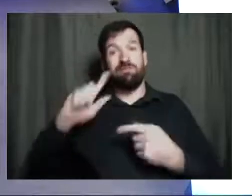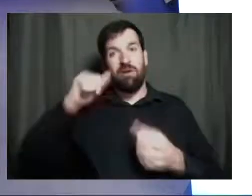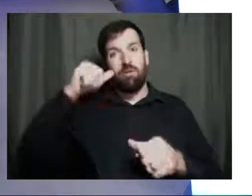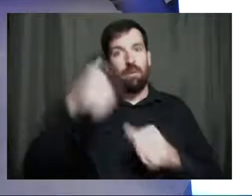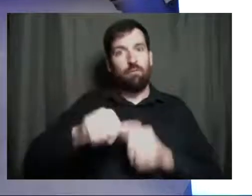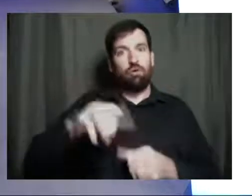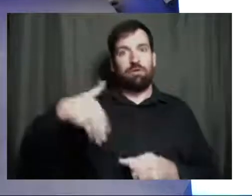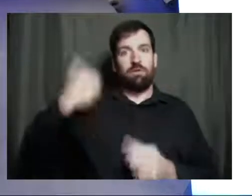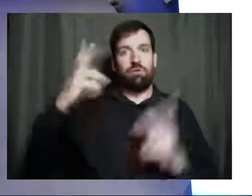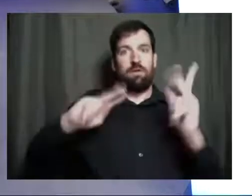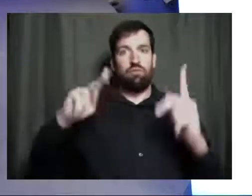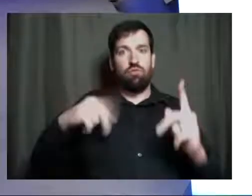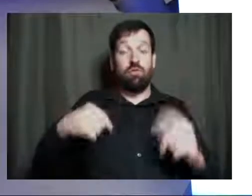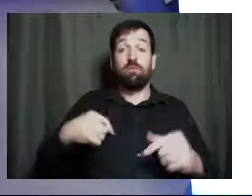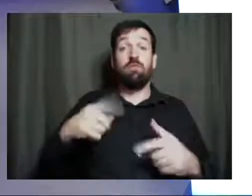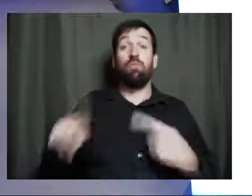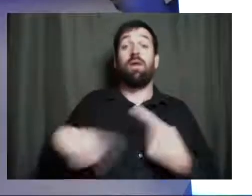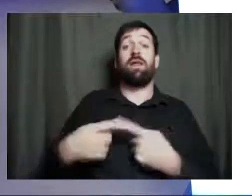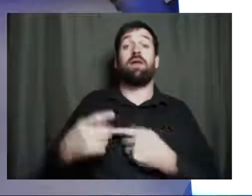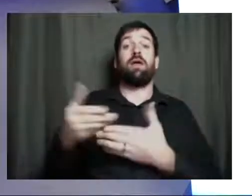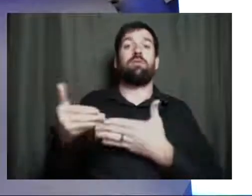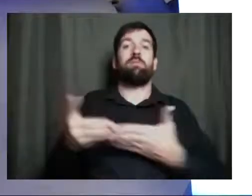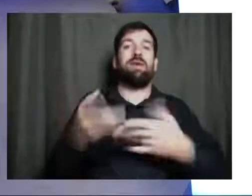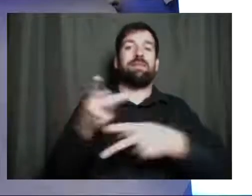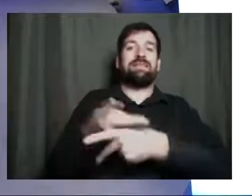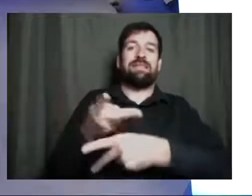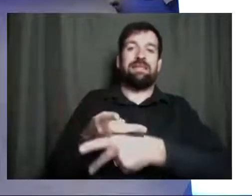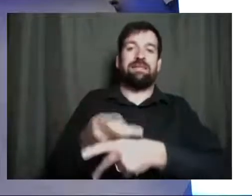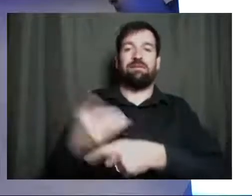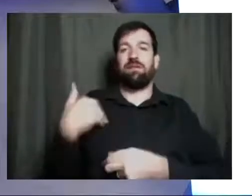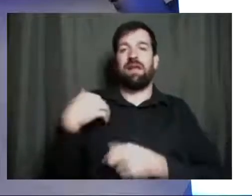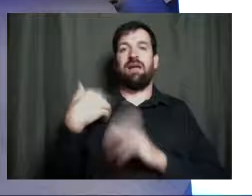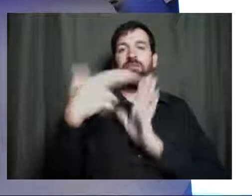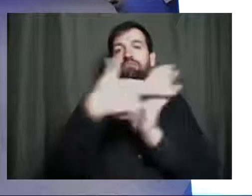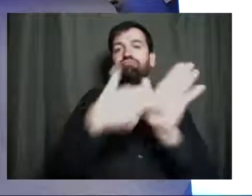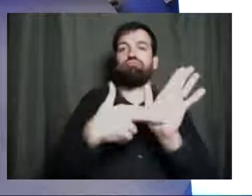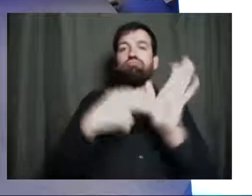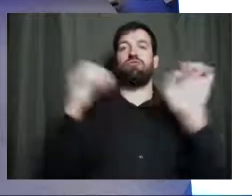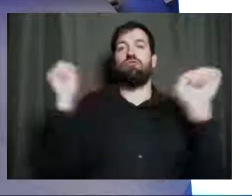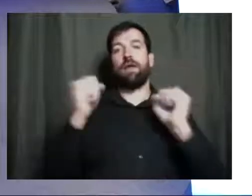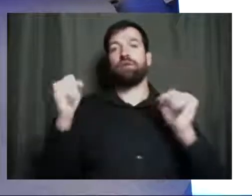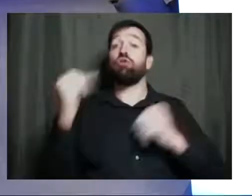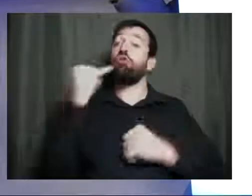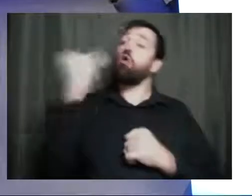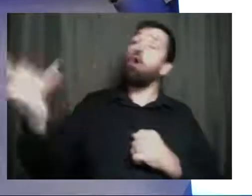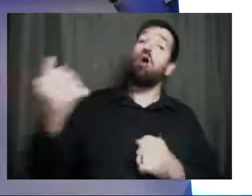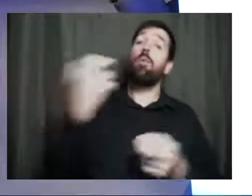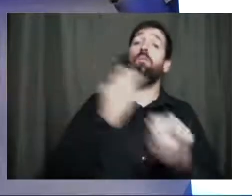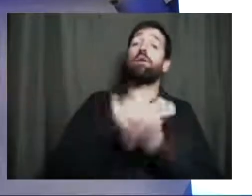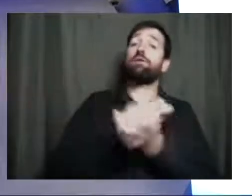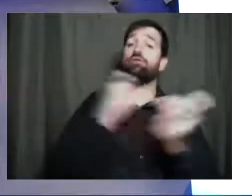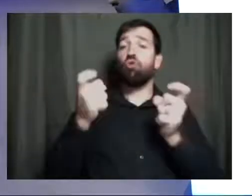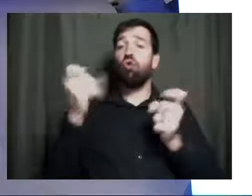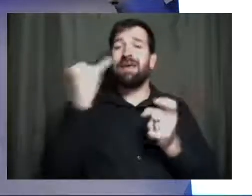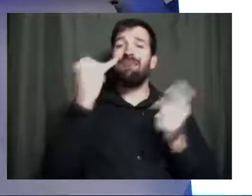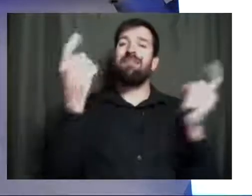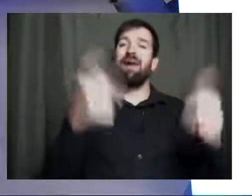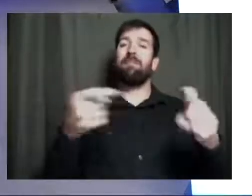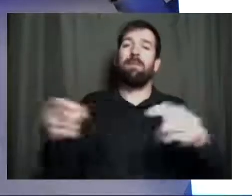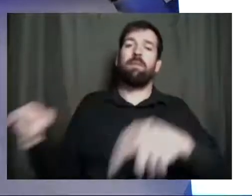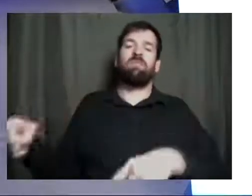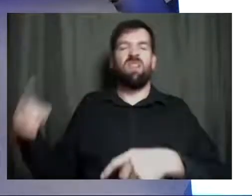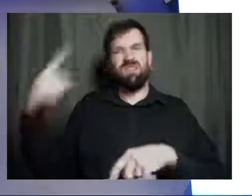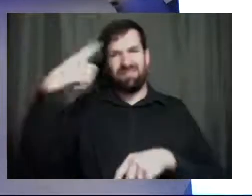poison control was when I was babysitting. They would have like a sticker put up on their refrigerator that says, call poison control if anything happens to my little kids. So we always think of it for